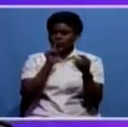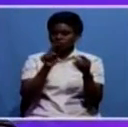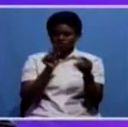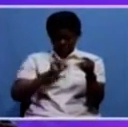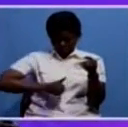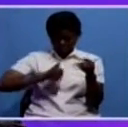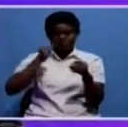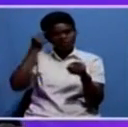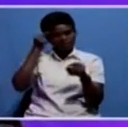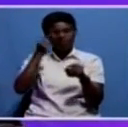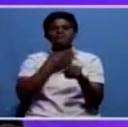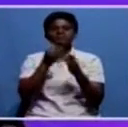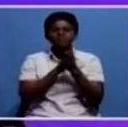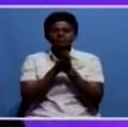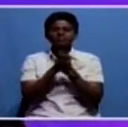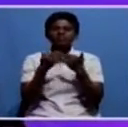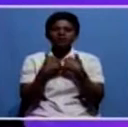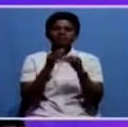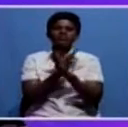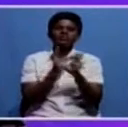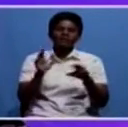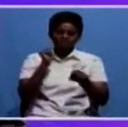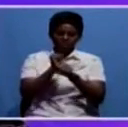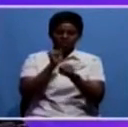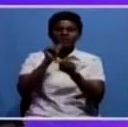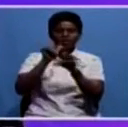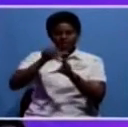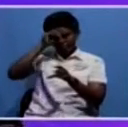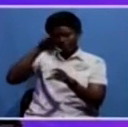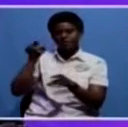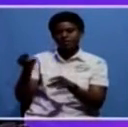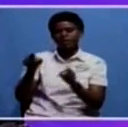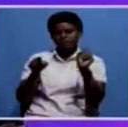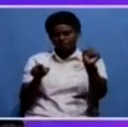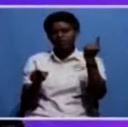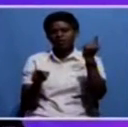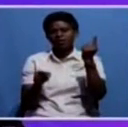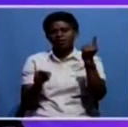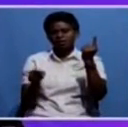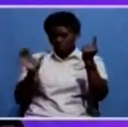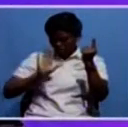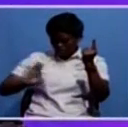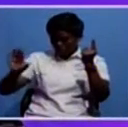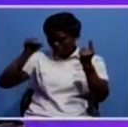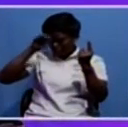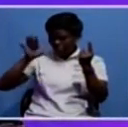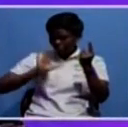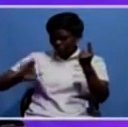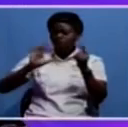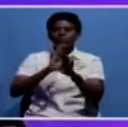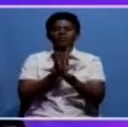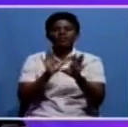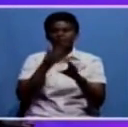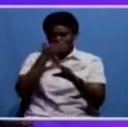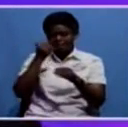be interested, because there are Zambians working there, number one. Number two, it's a Zambian asset, and it must be